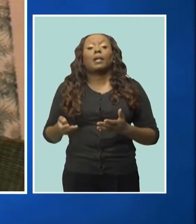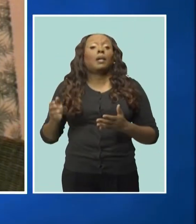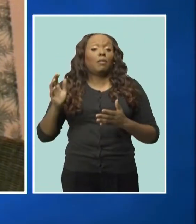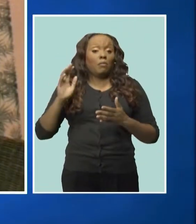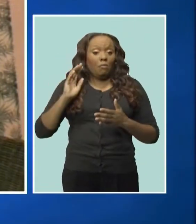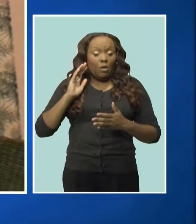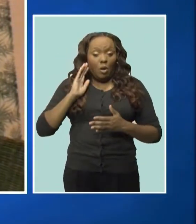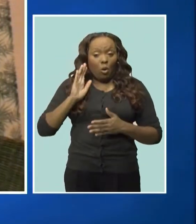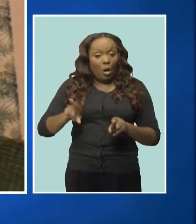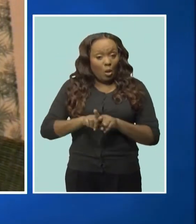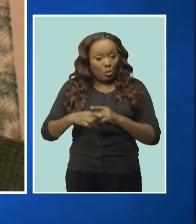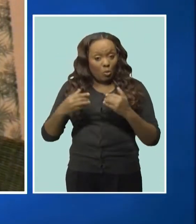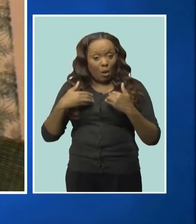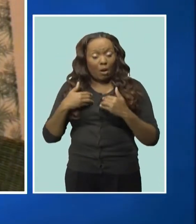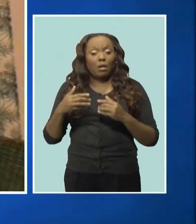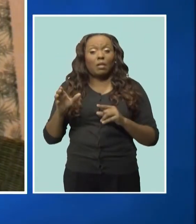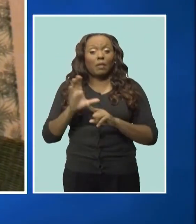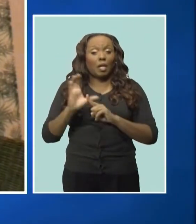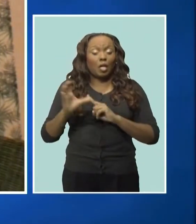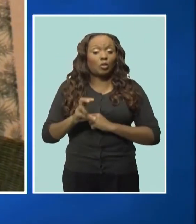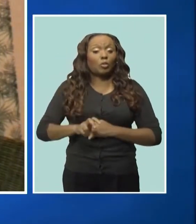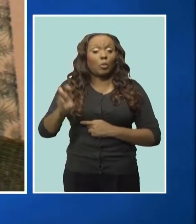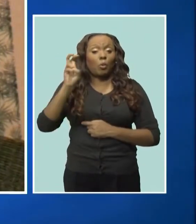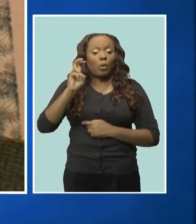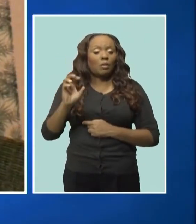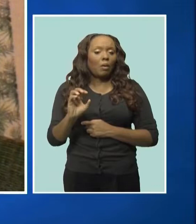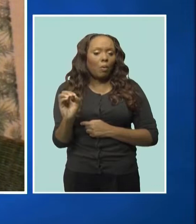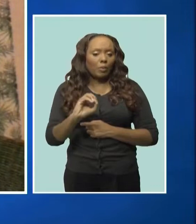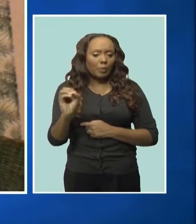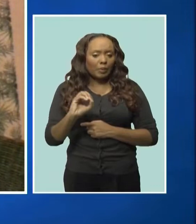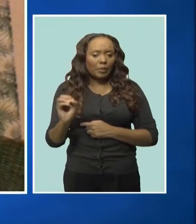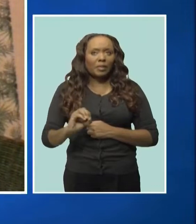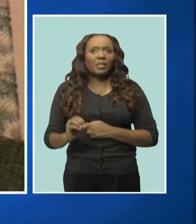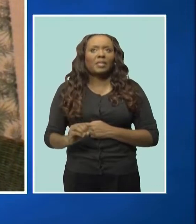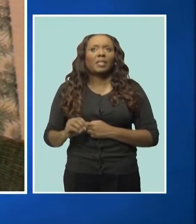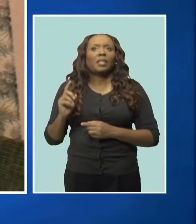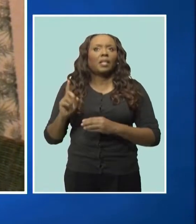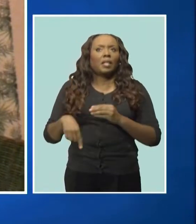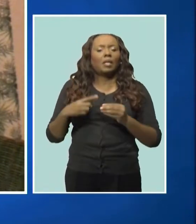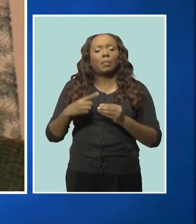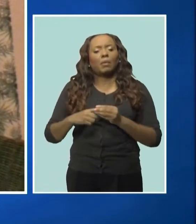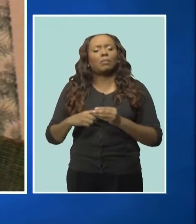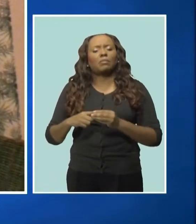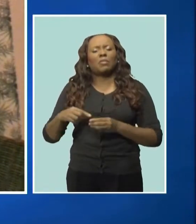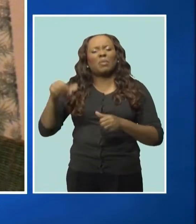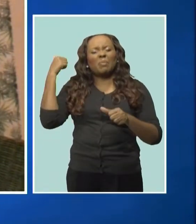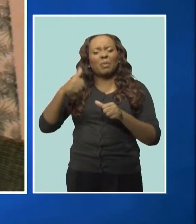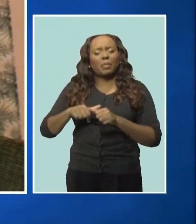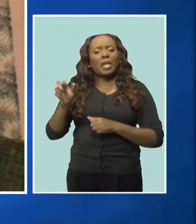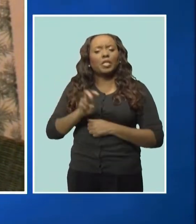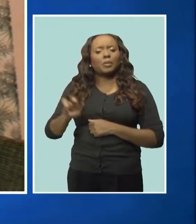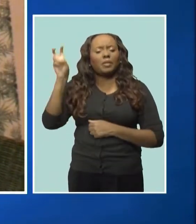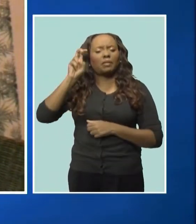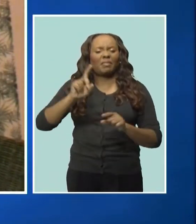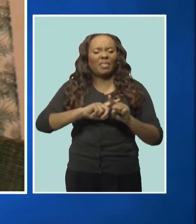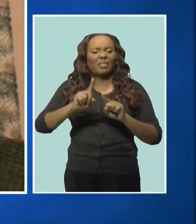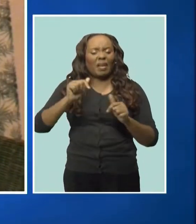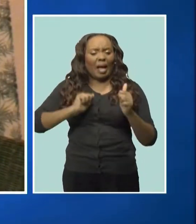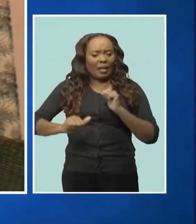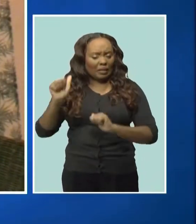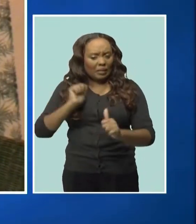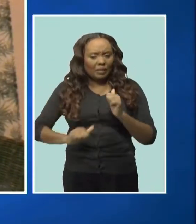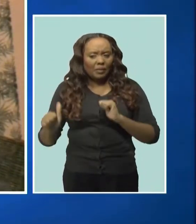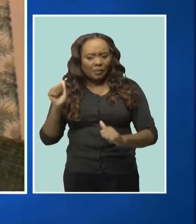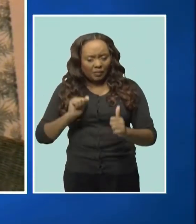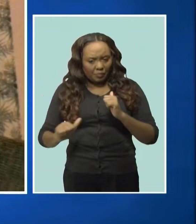as well, as part of that entire pilgrimage as well. So a variety of activities that would allow